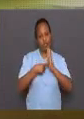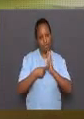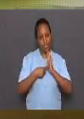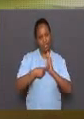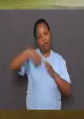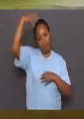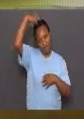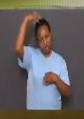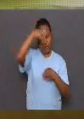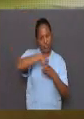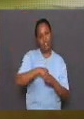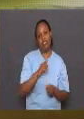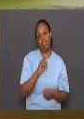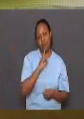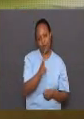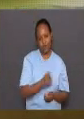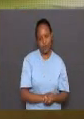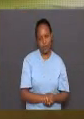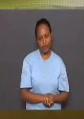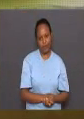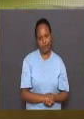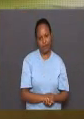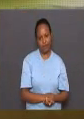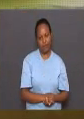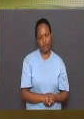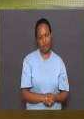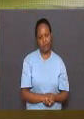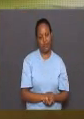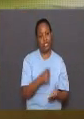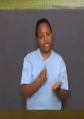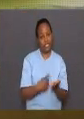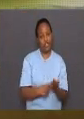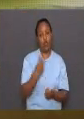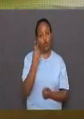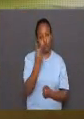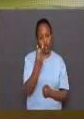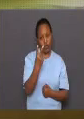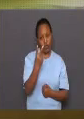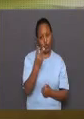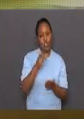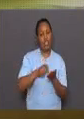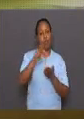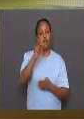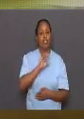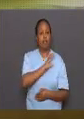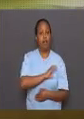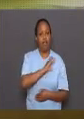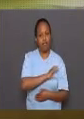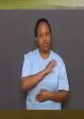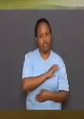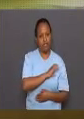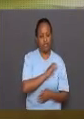in government. You have learned that these two features of democracy